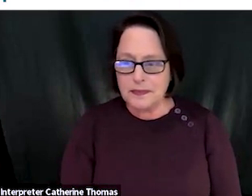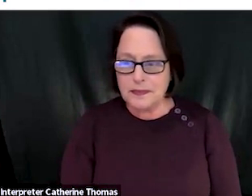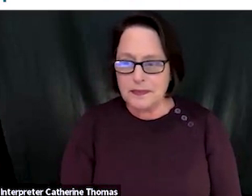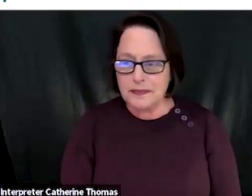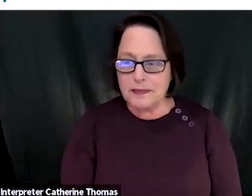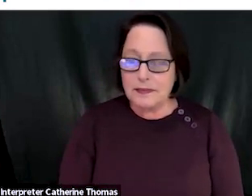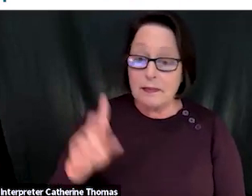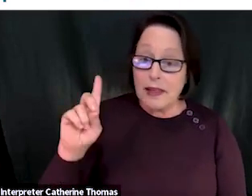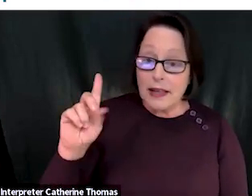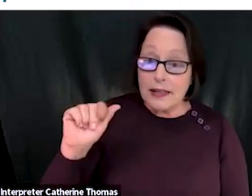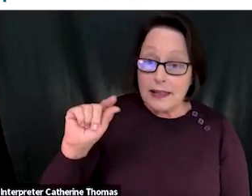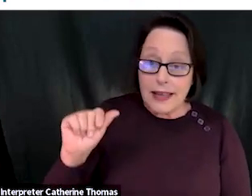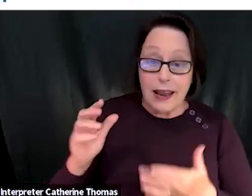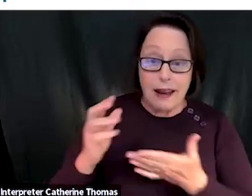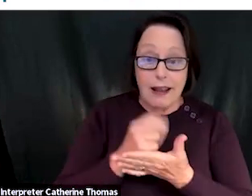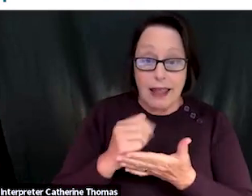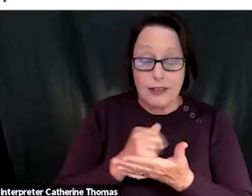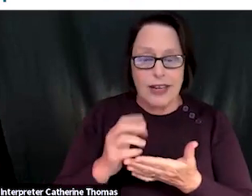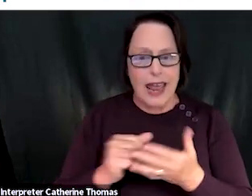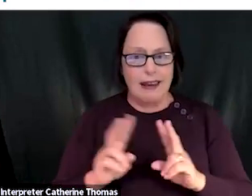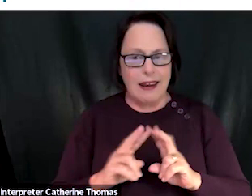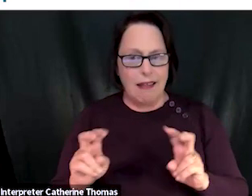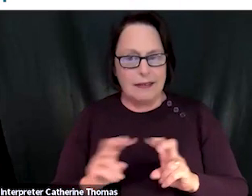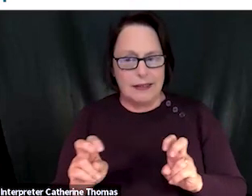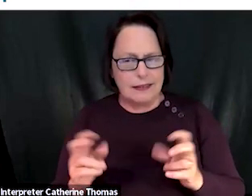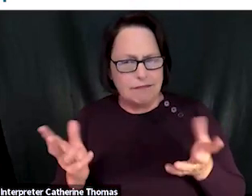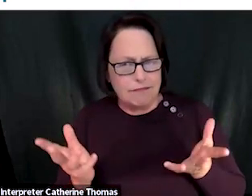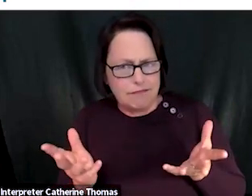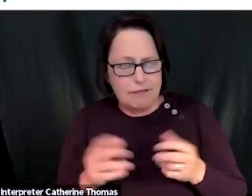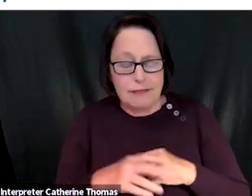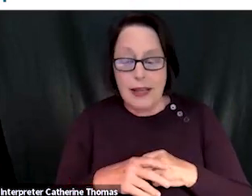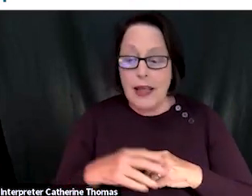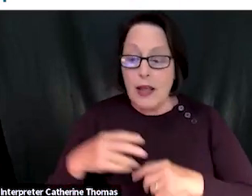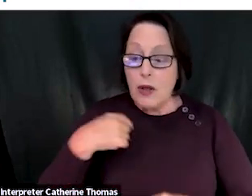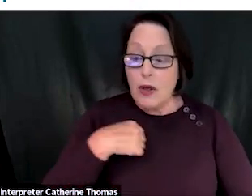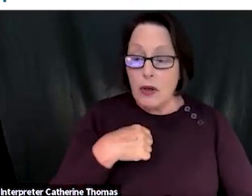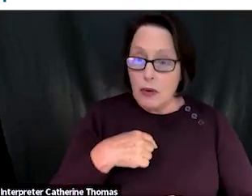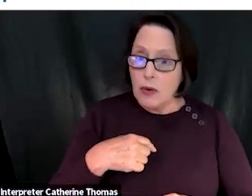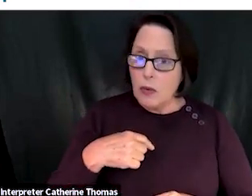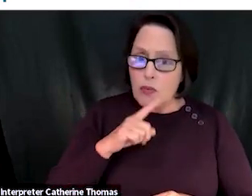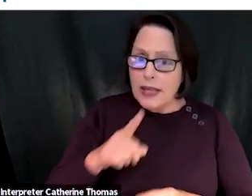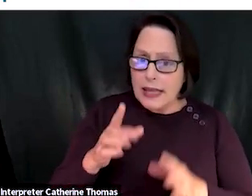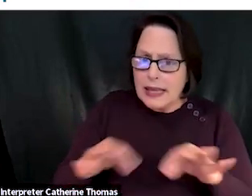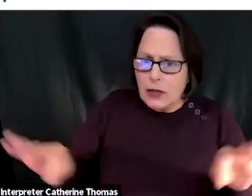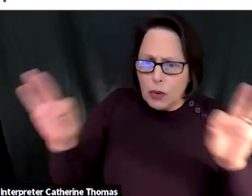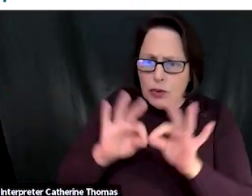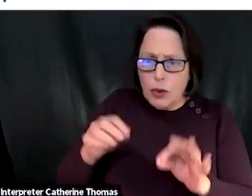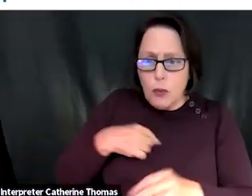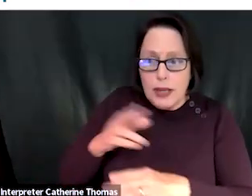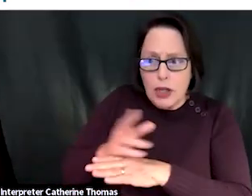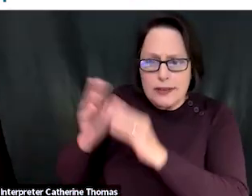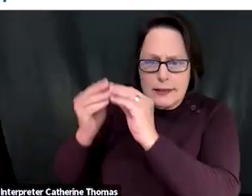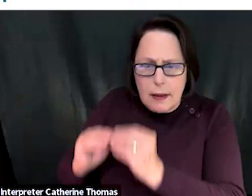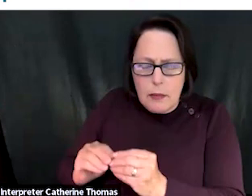Data collection and analysis. It is crucial that we use our data in